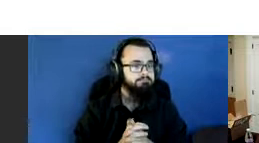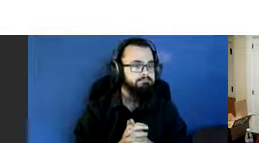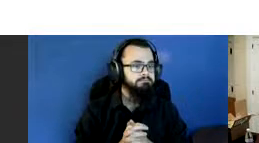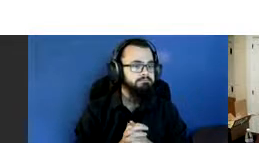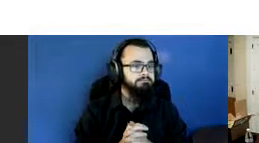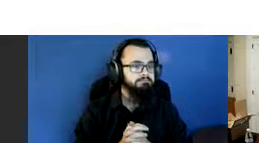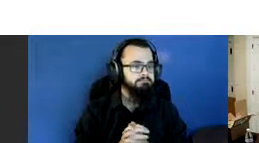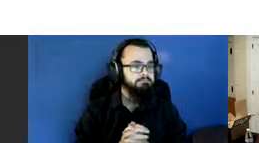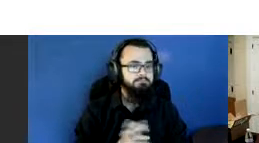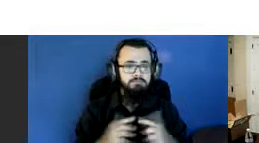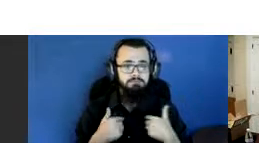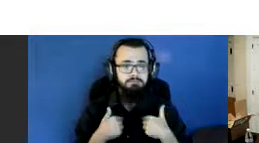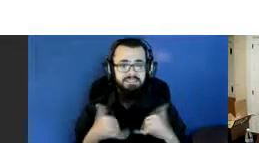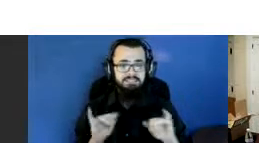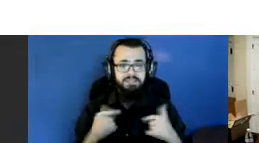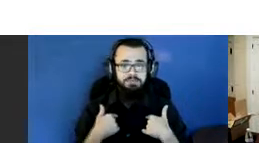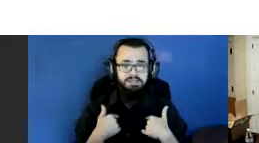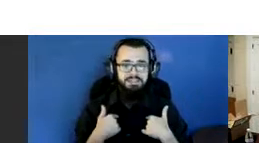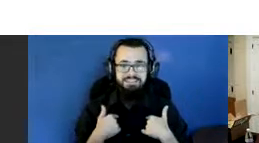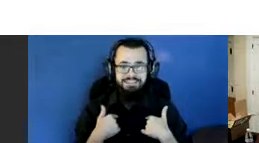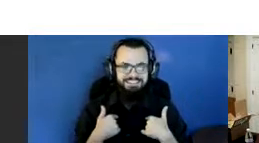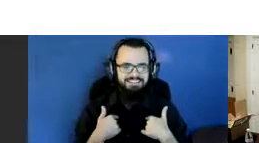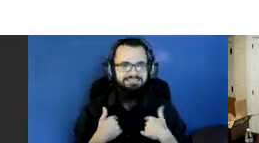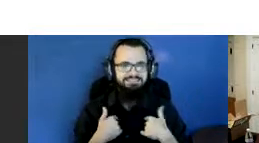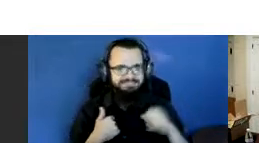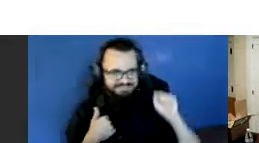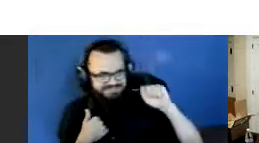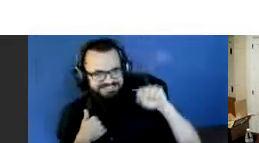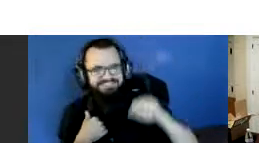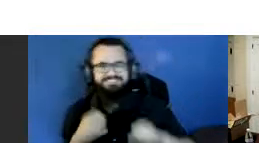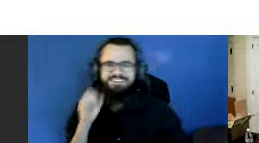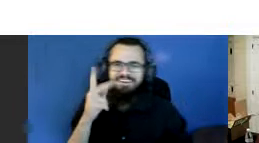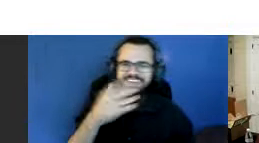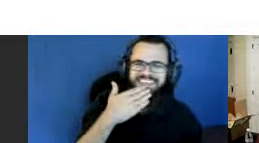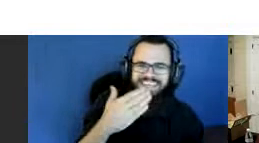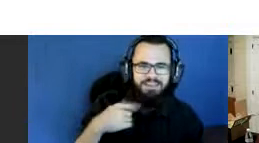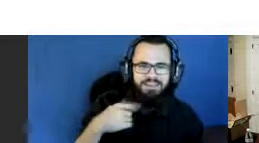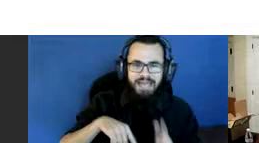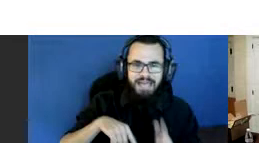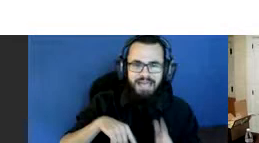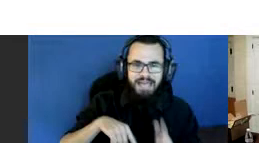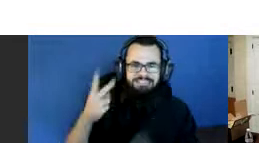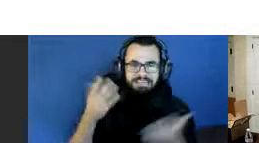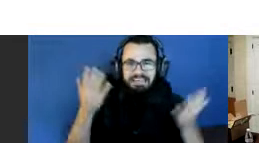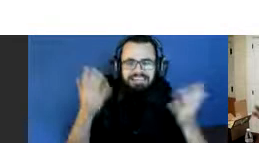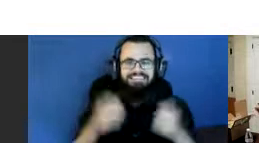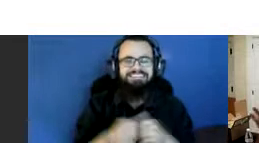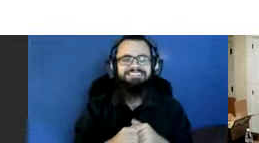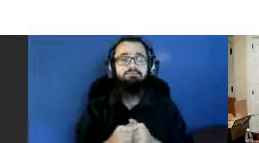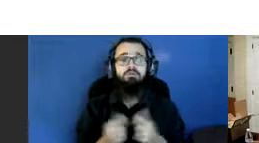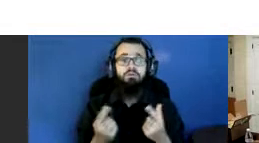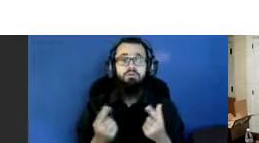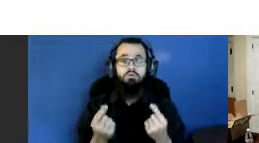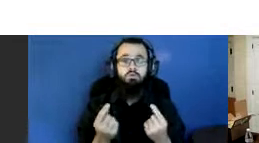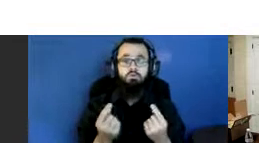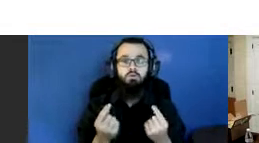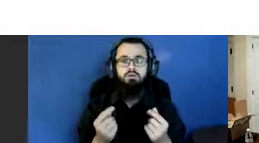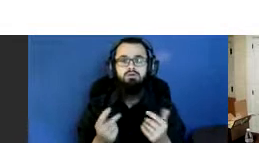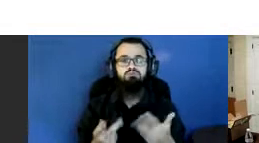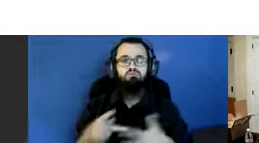Is this me again? Okay, thanks. I couldn't see the notes. So primary prevention, or obviously